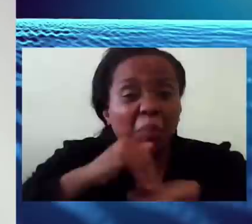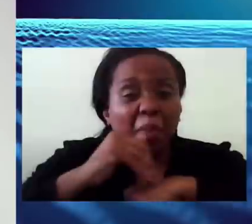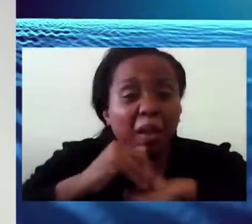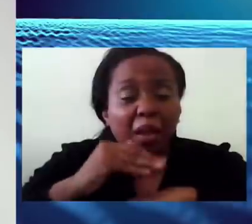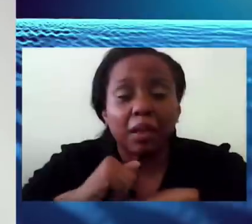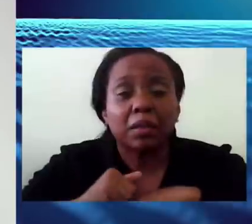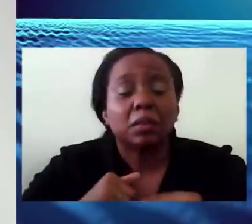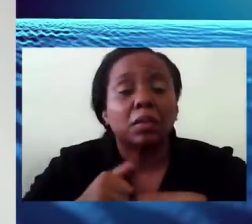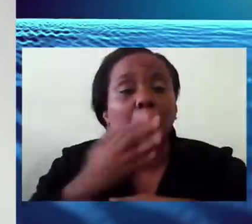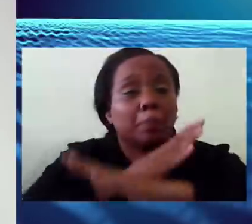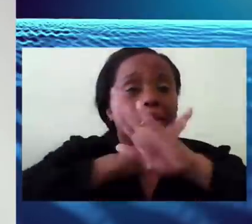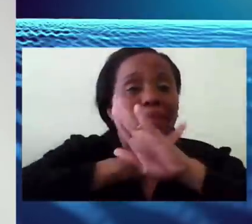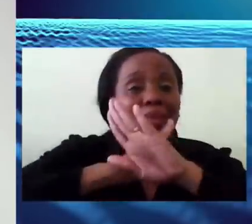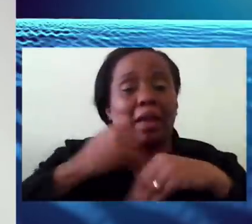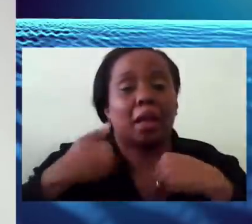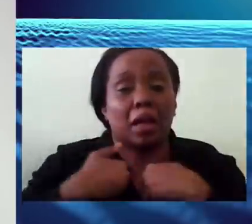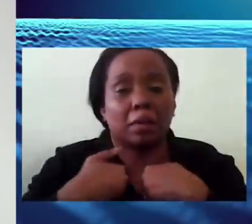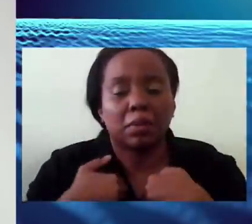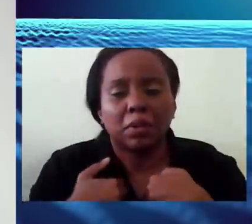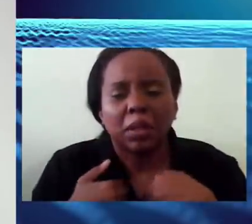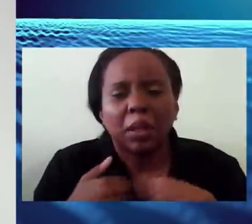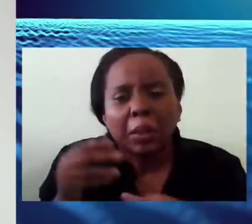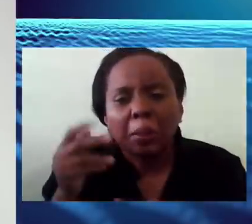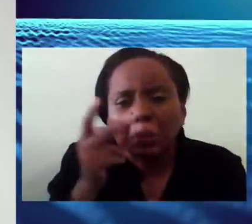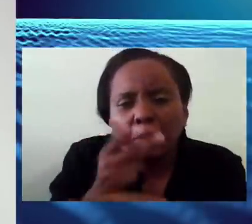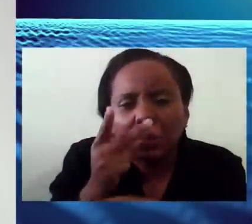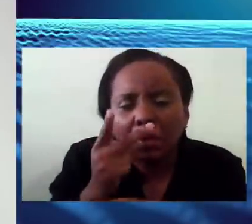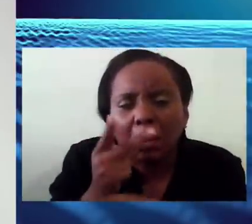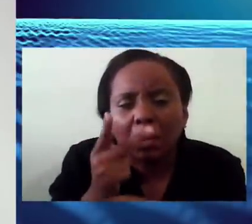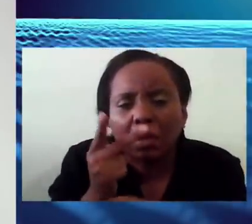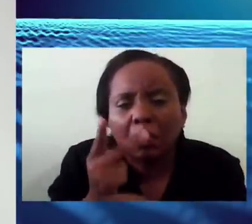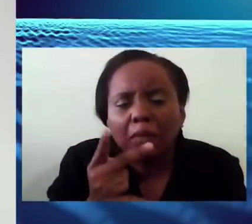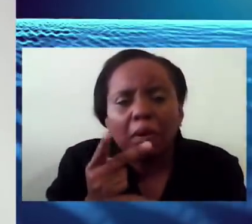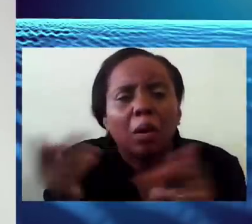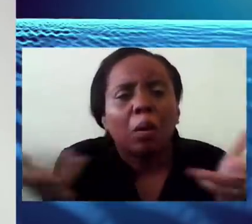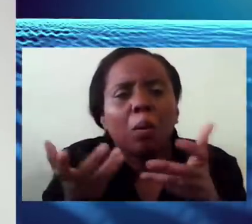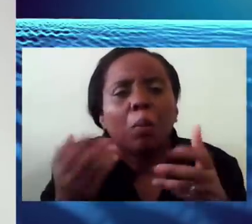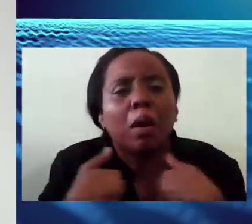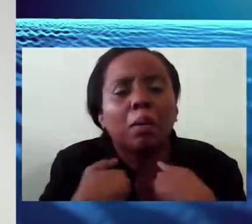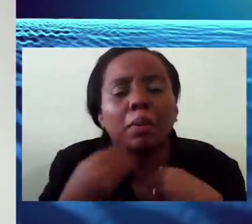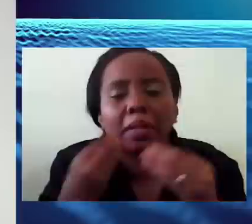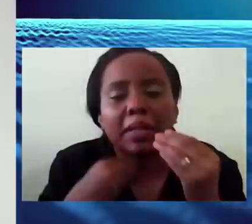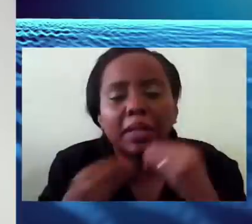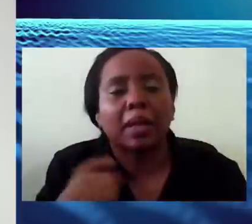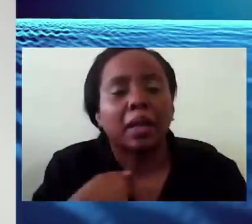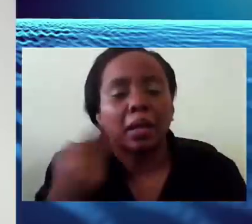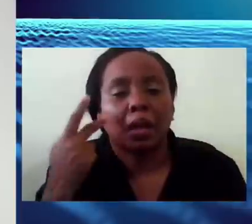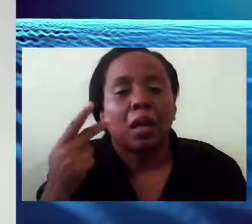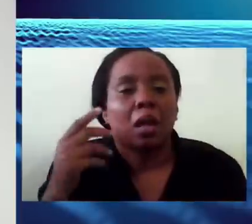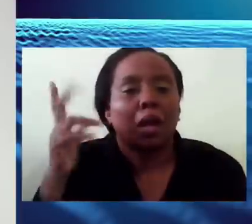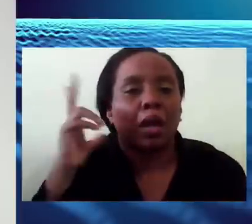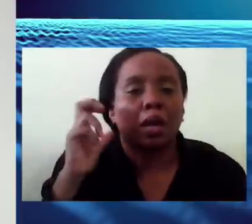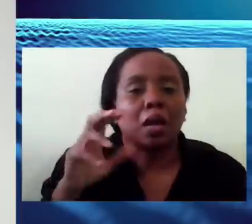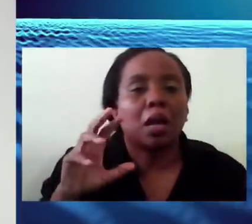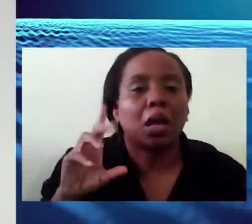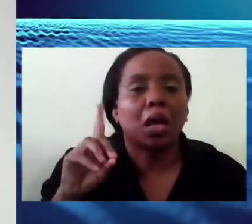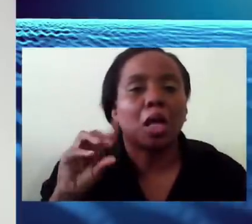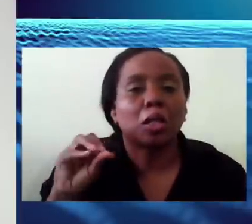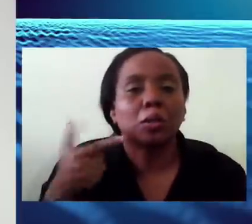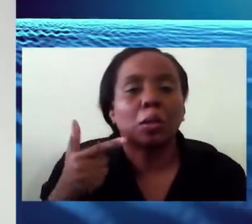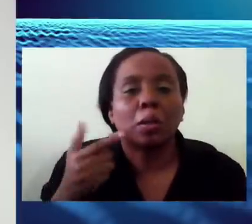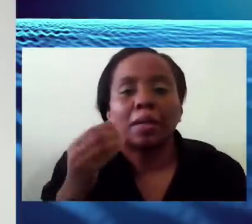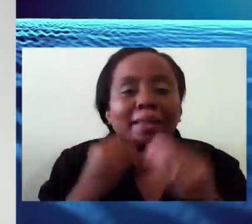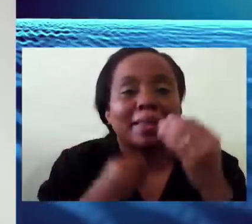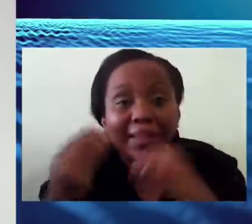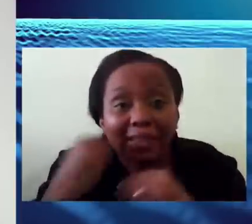very attentive to what they put in their mouths. Be very attentive. There's a report of dog having from one veterinarian of